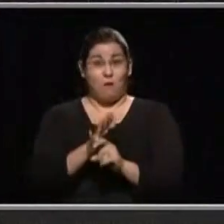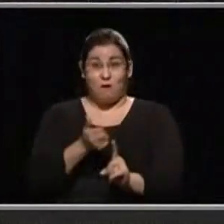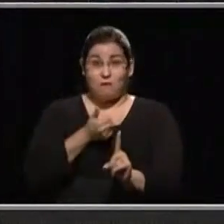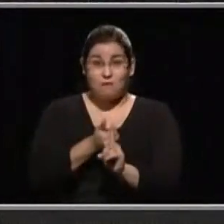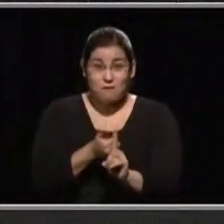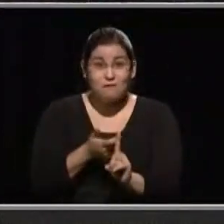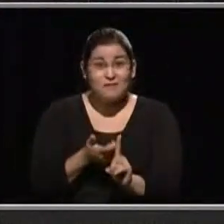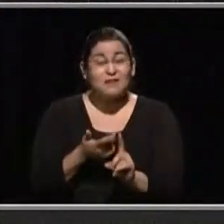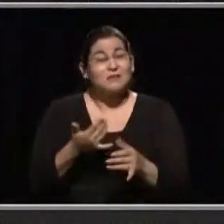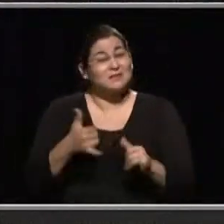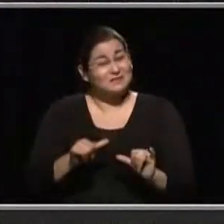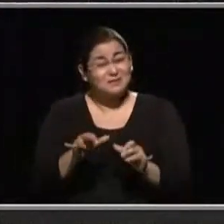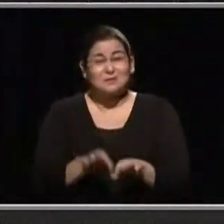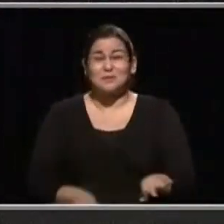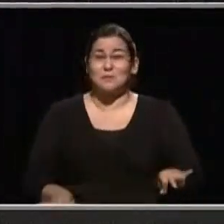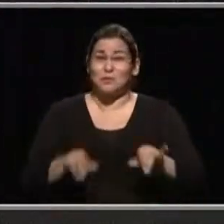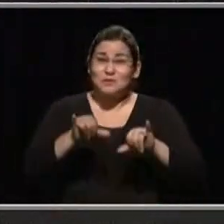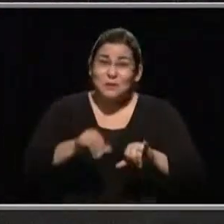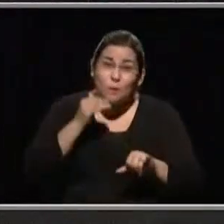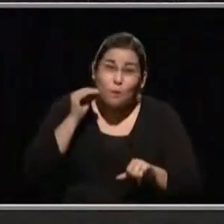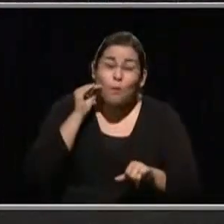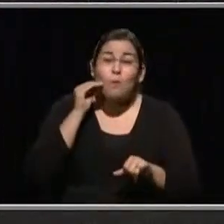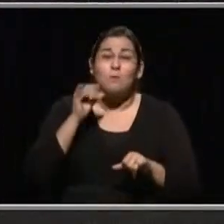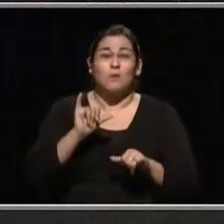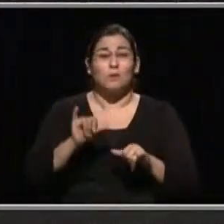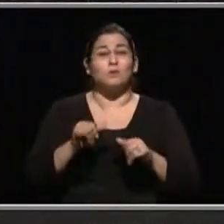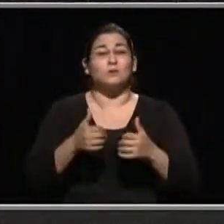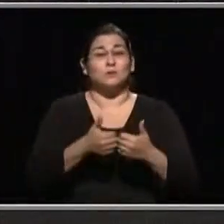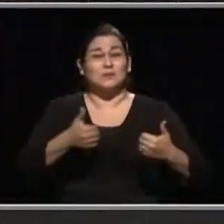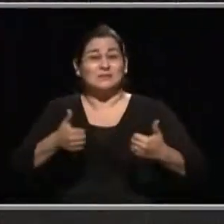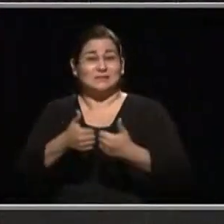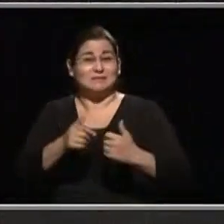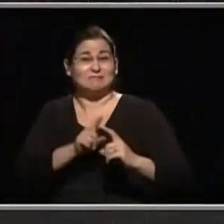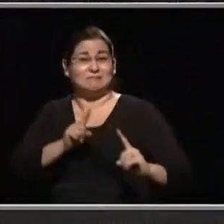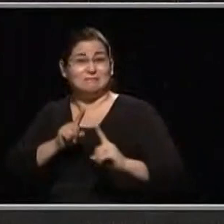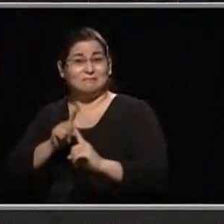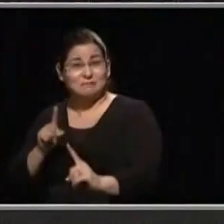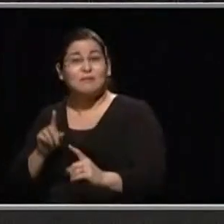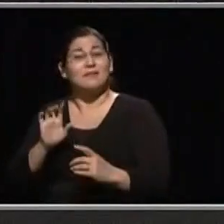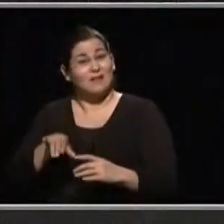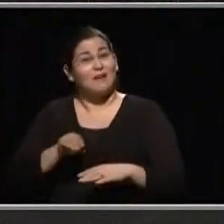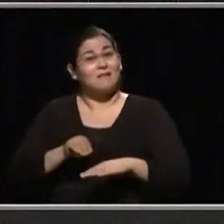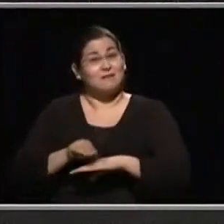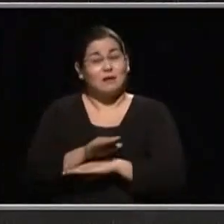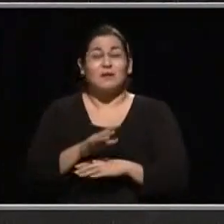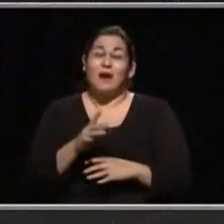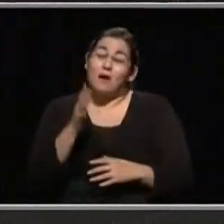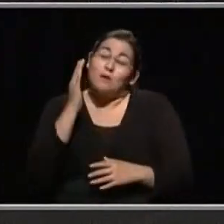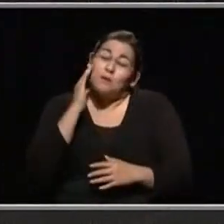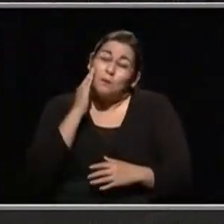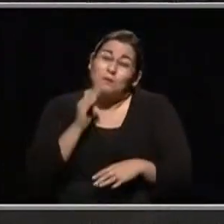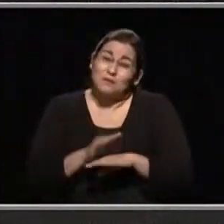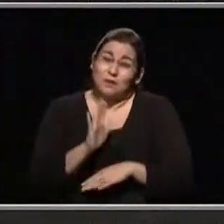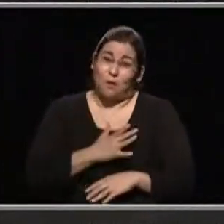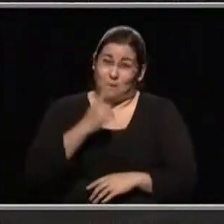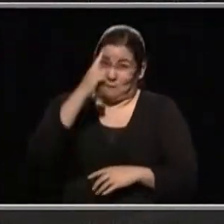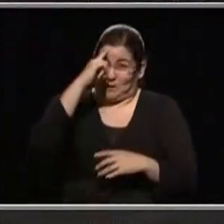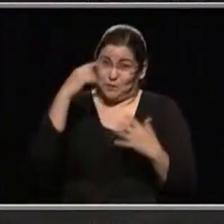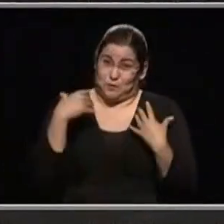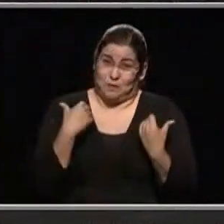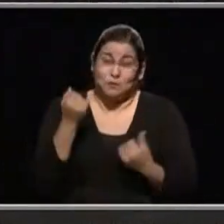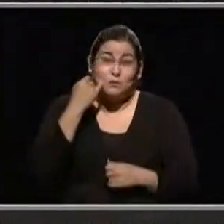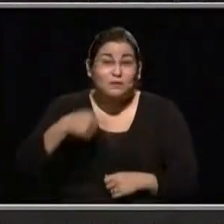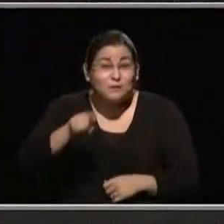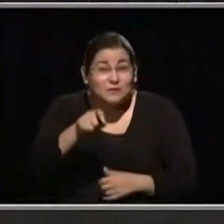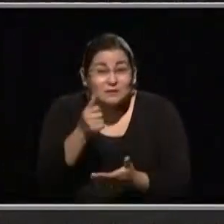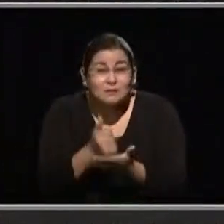COVID-19, staying home and physical distancing does, we know, have an impact on our mental health. So if you need help,